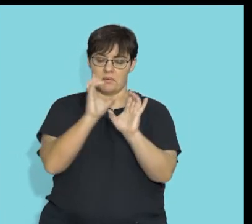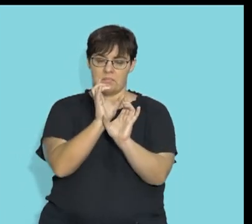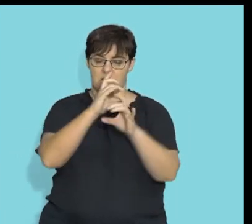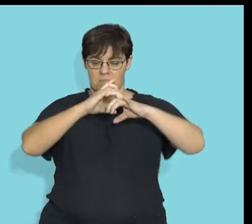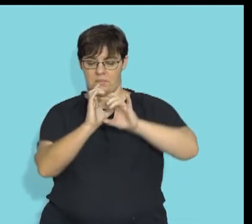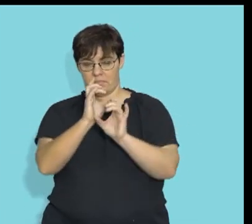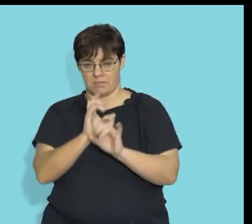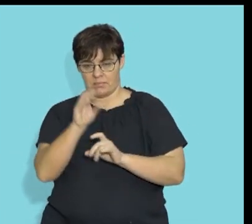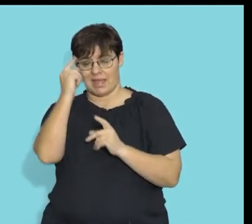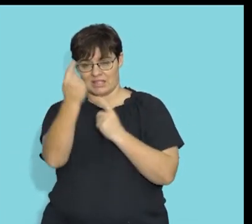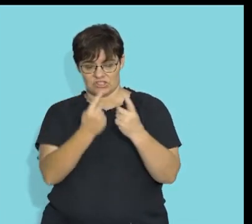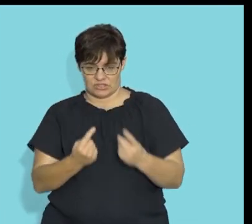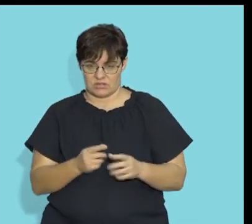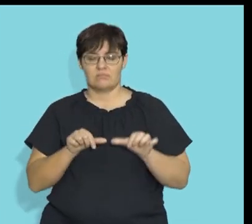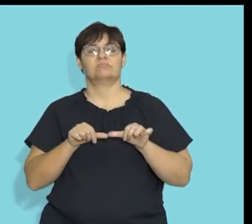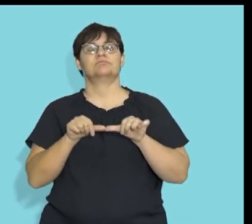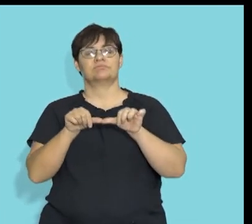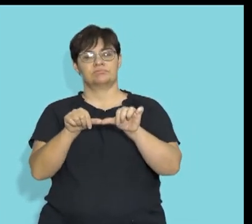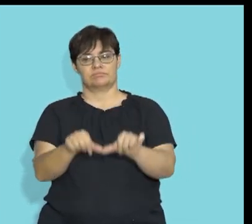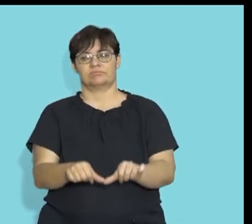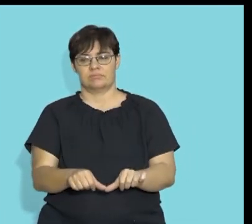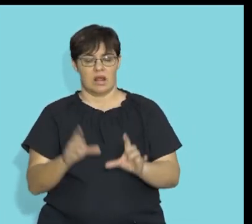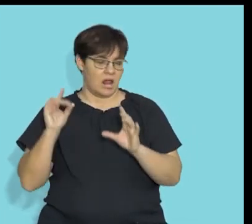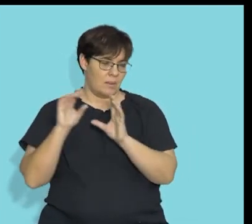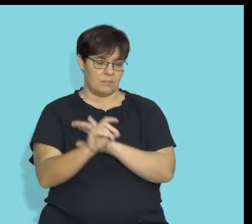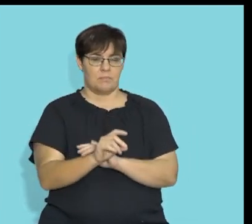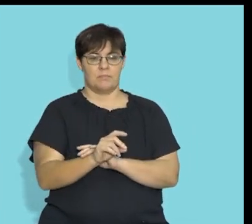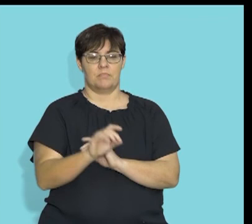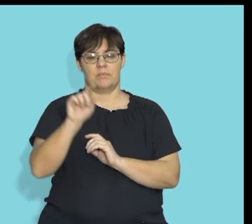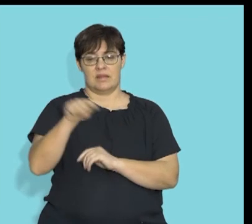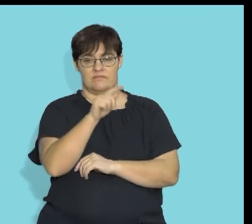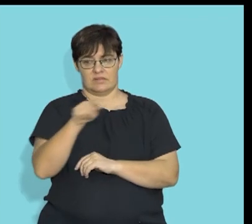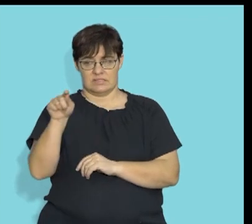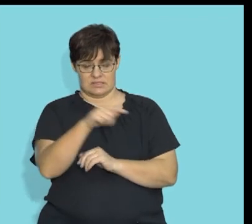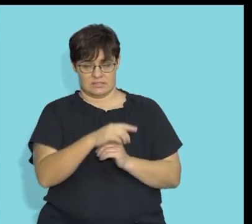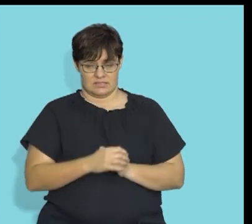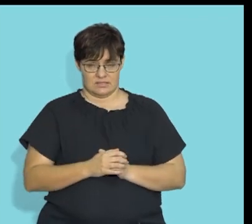of forming smaller squares inside each square is continued to infinity.